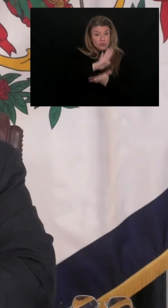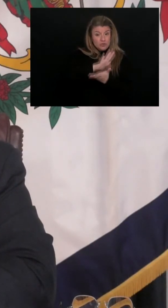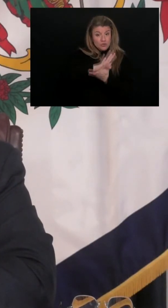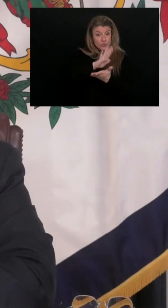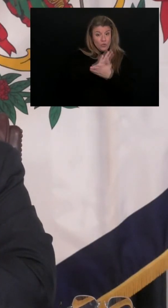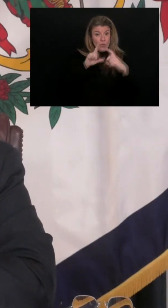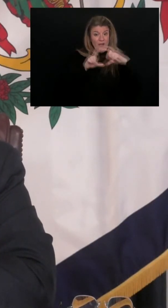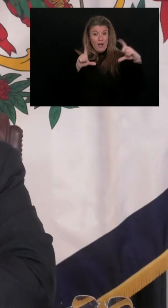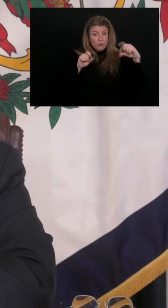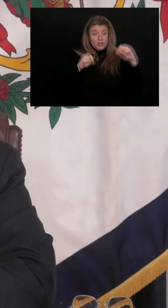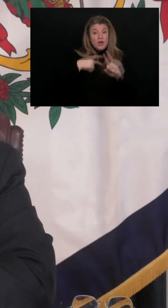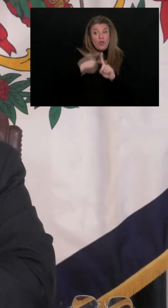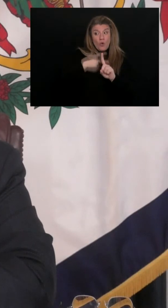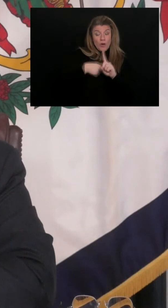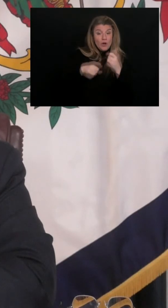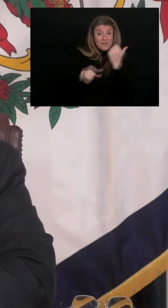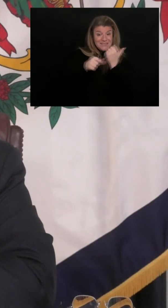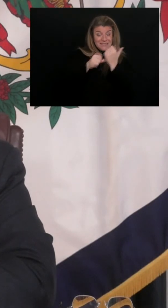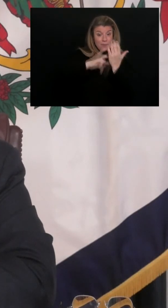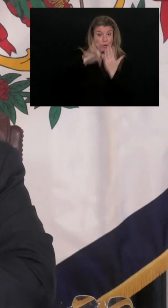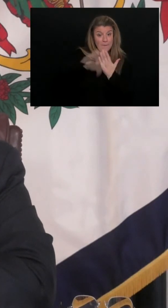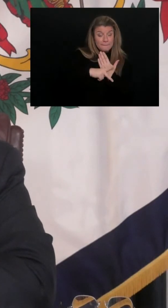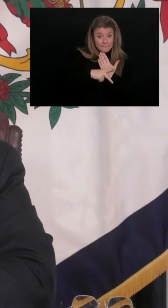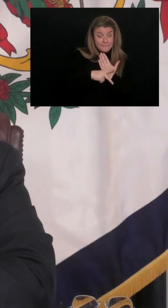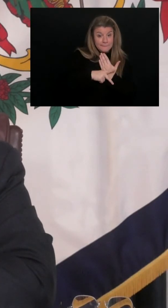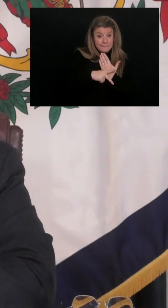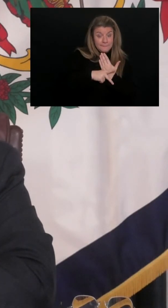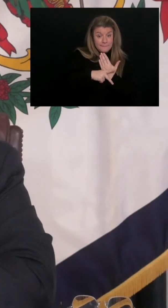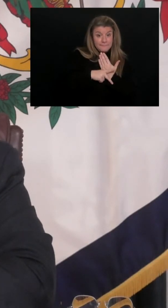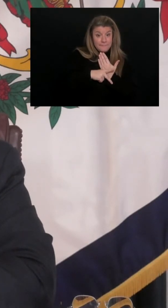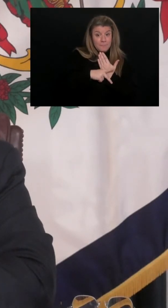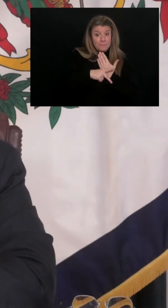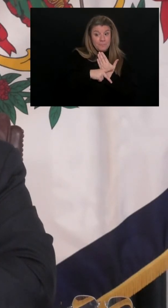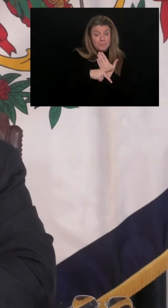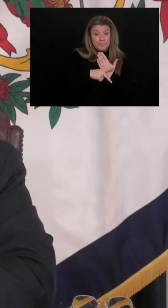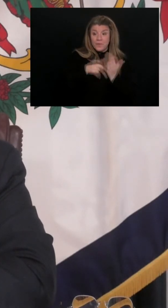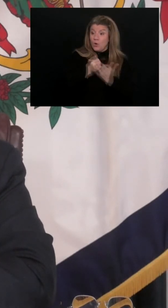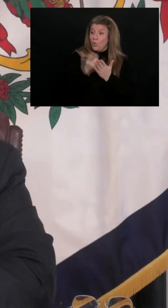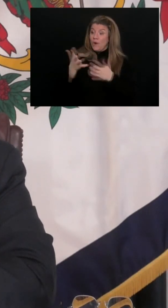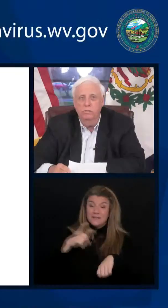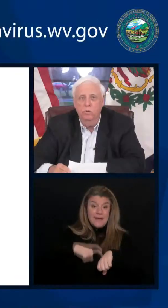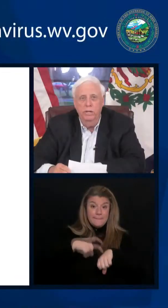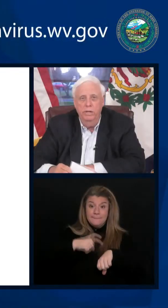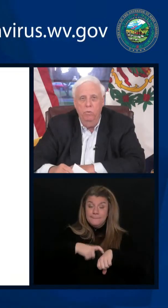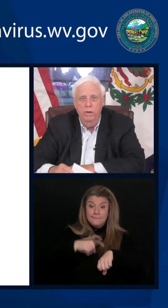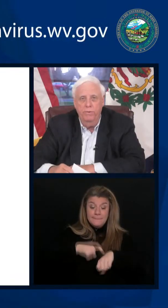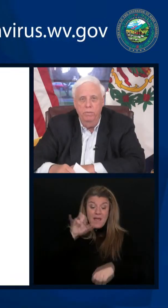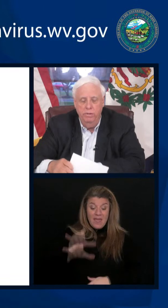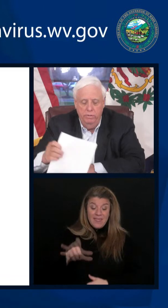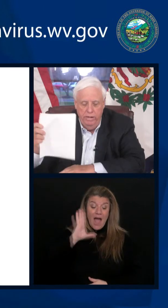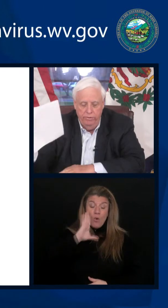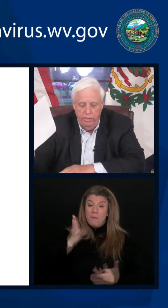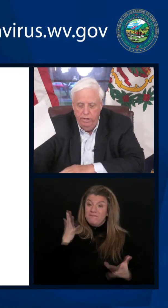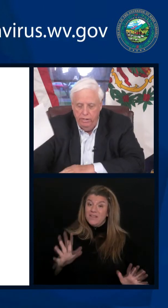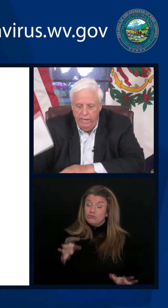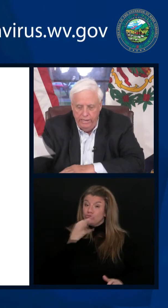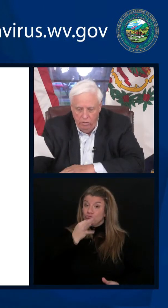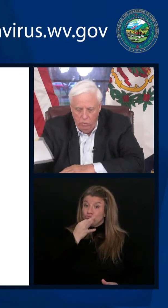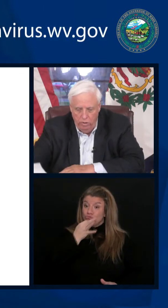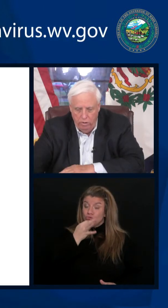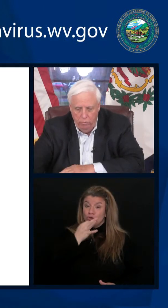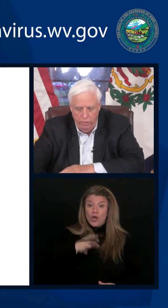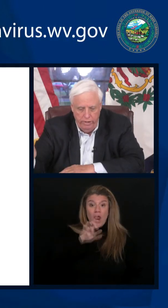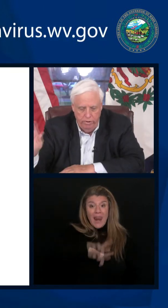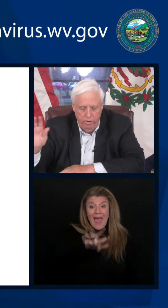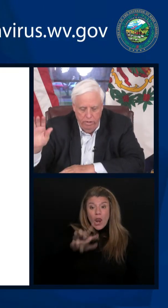voucher. The Rental Assistance Program, you're wasting time there, and that's going to get away from us and everything. Your